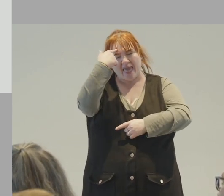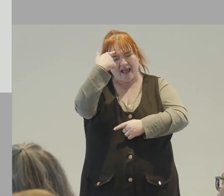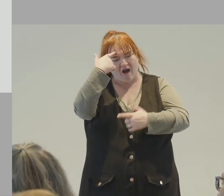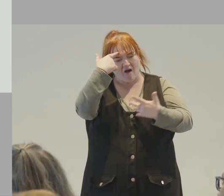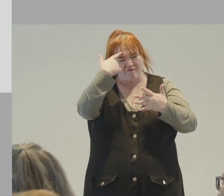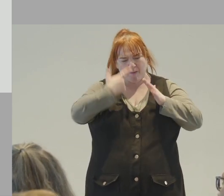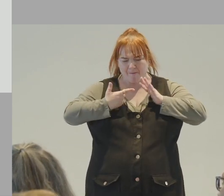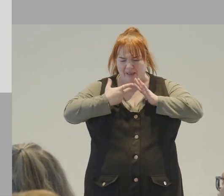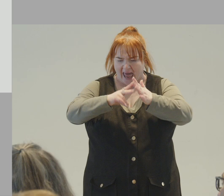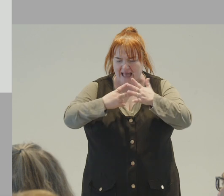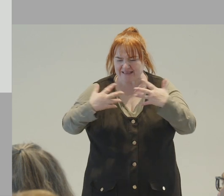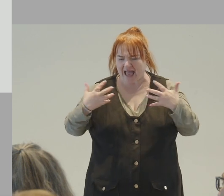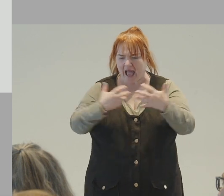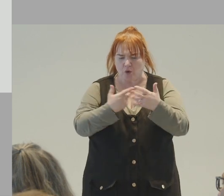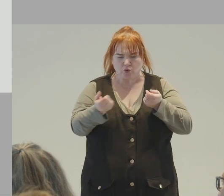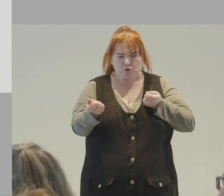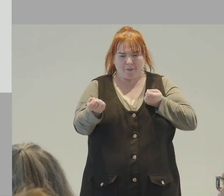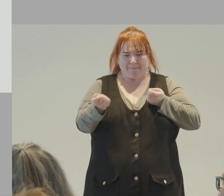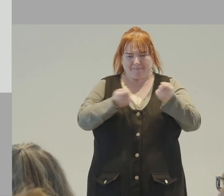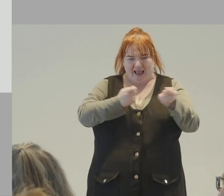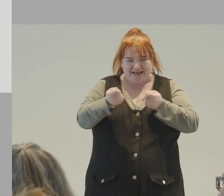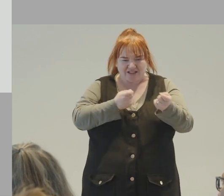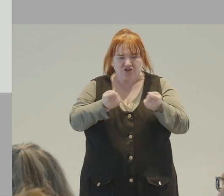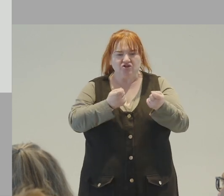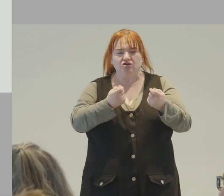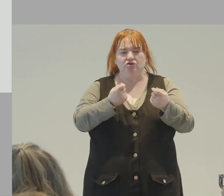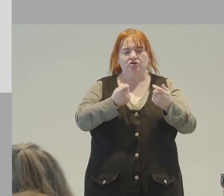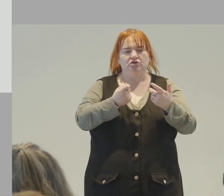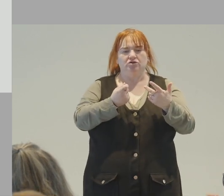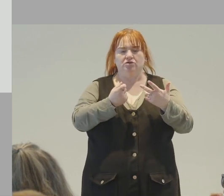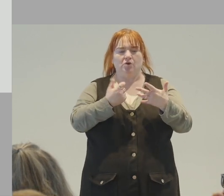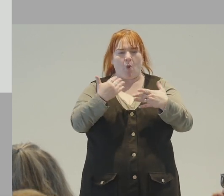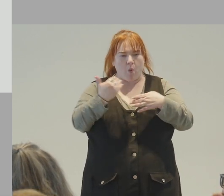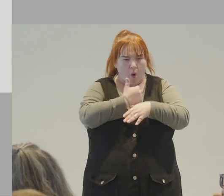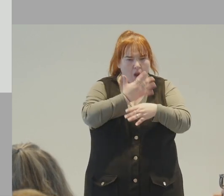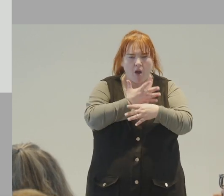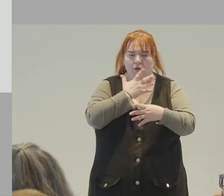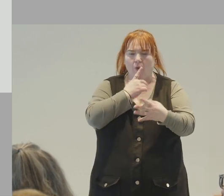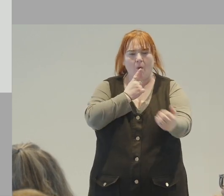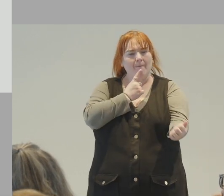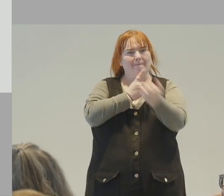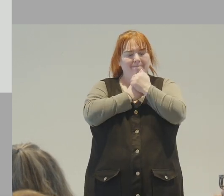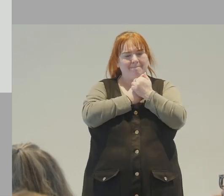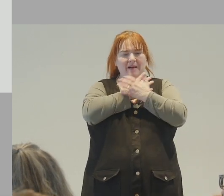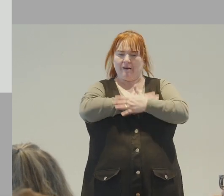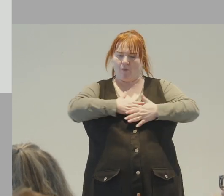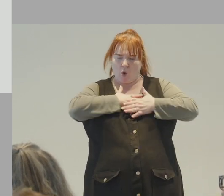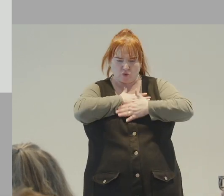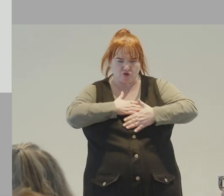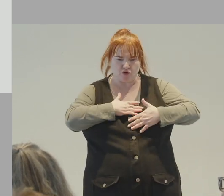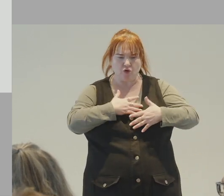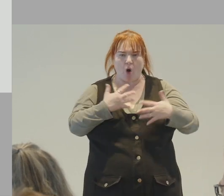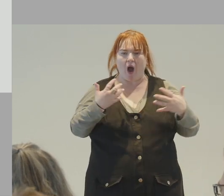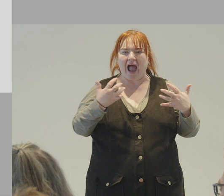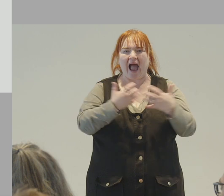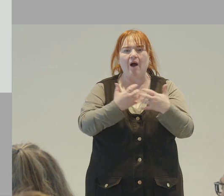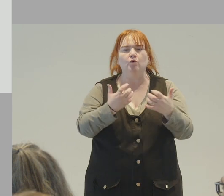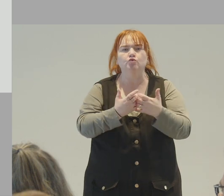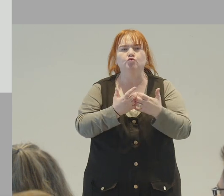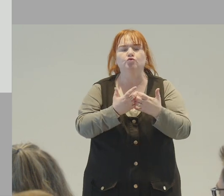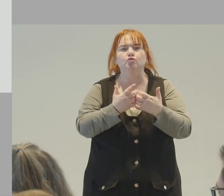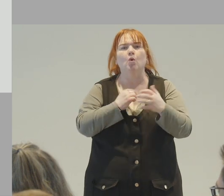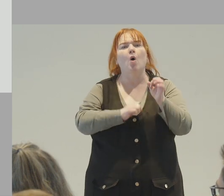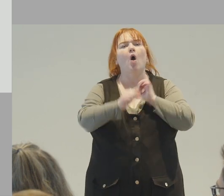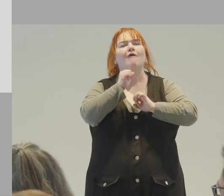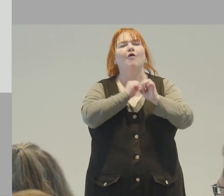manage the kind of navigating work and the emotions of work, or strategies of how to avoid shutdown, Access to Work might pay for a